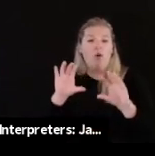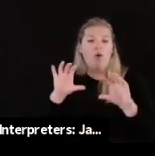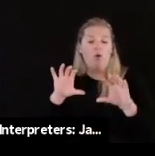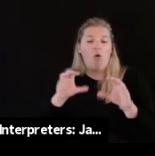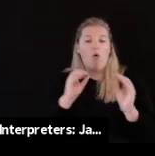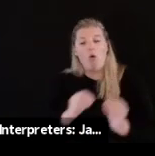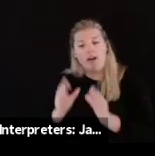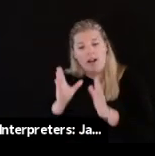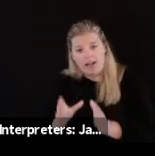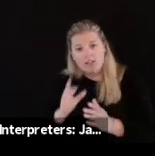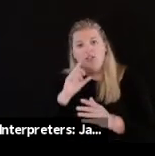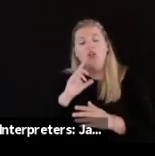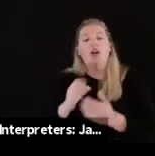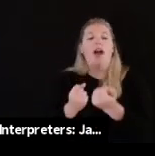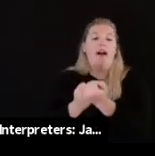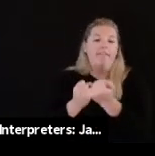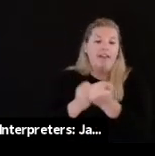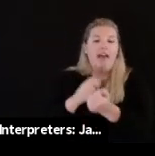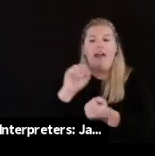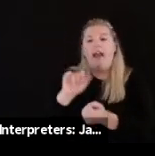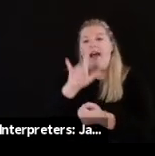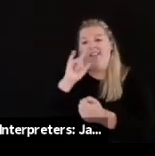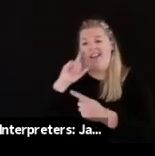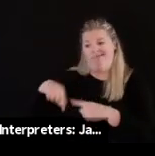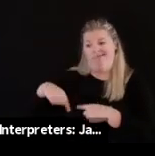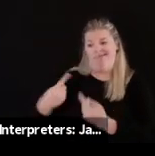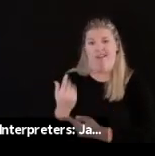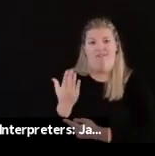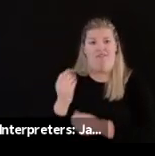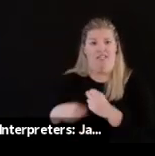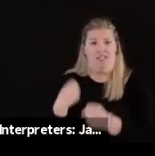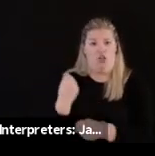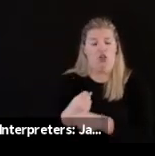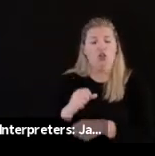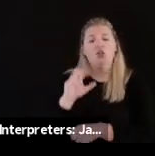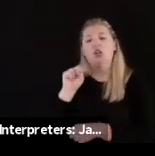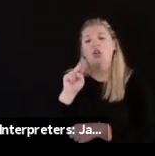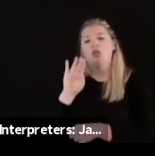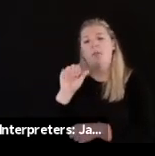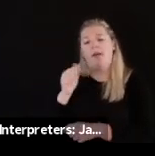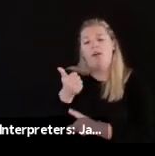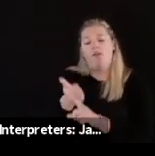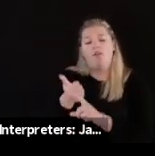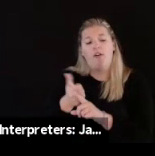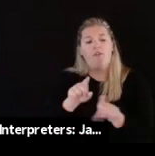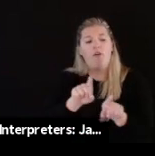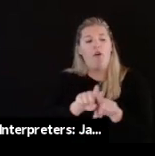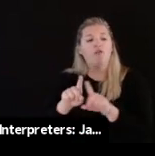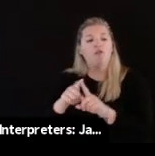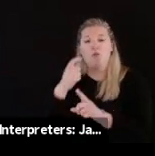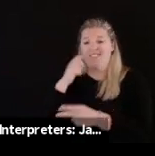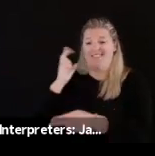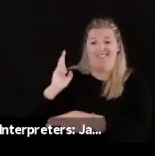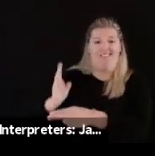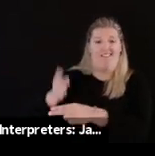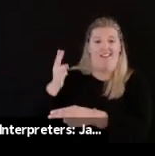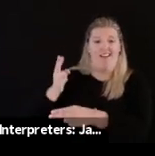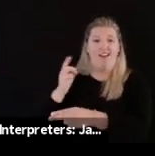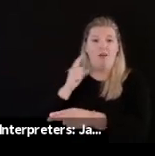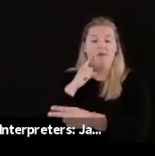marginalized populations for the past 15 years. Nubia was also recently named as one of Utah